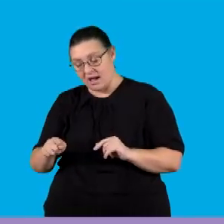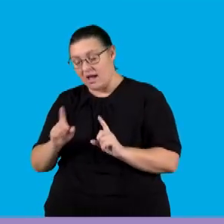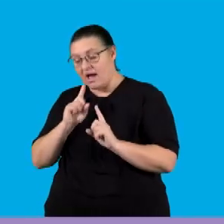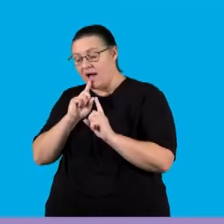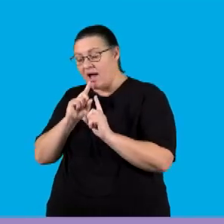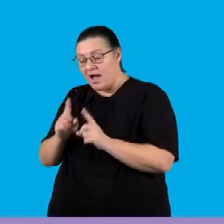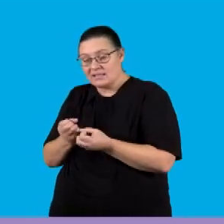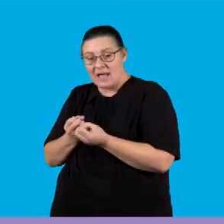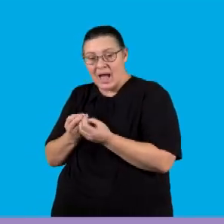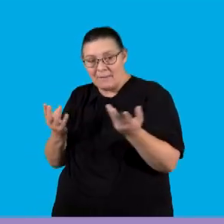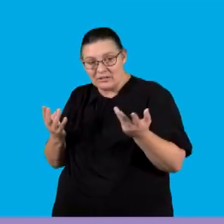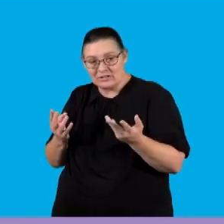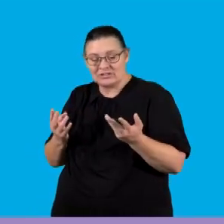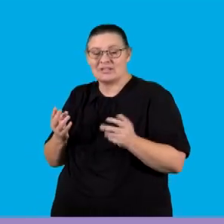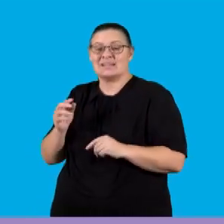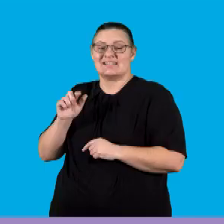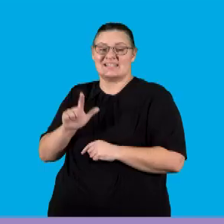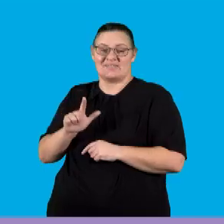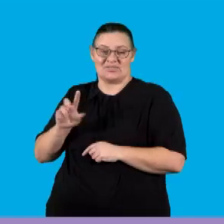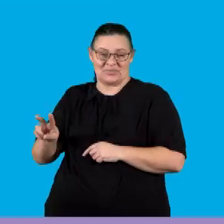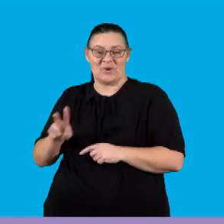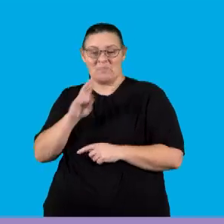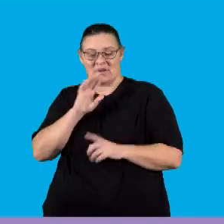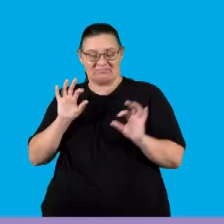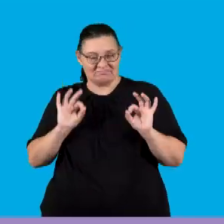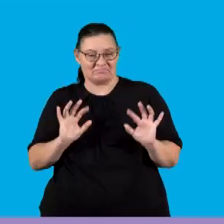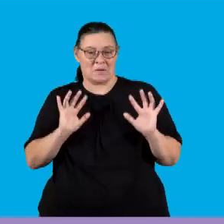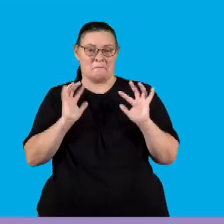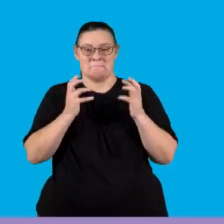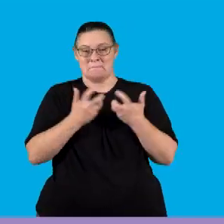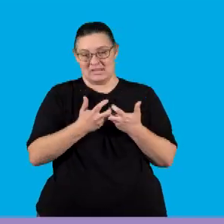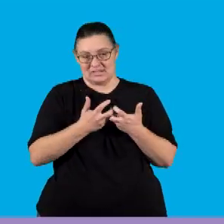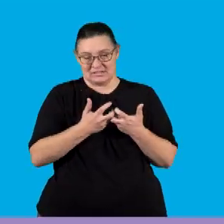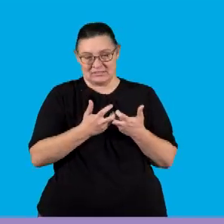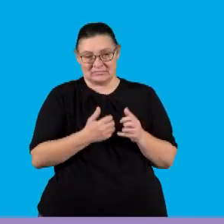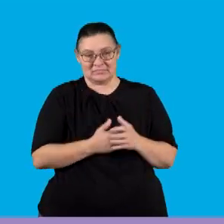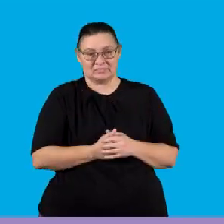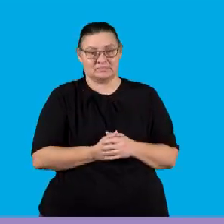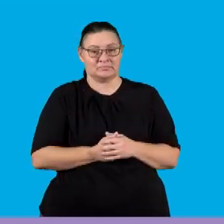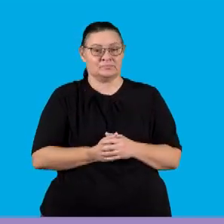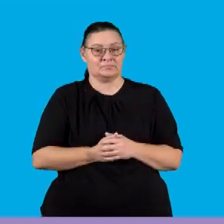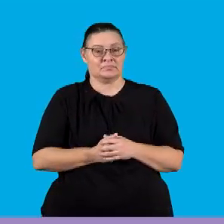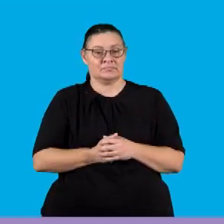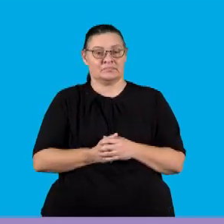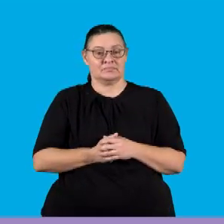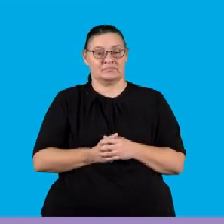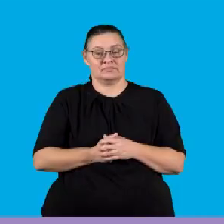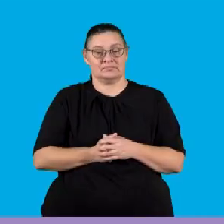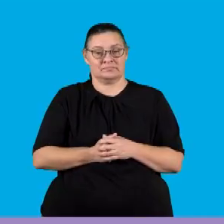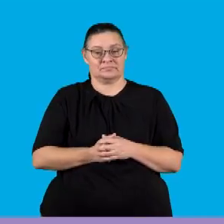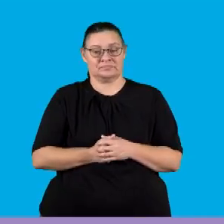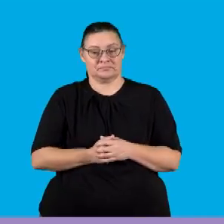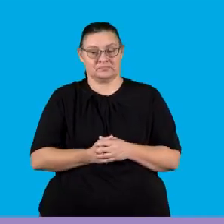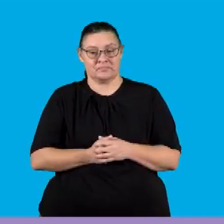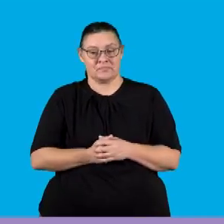of the input values if they do give the output values. So 12 multiplied by 6